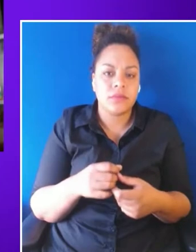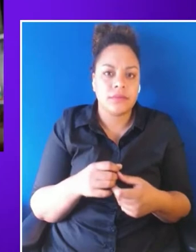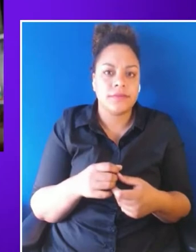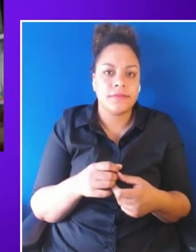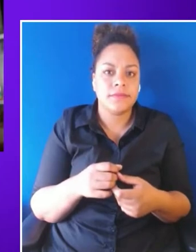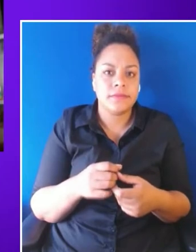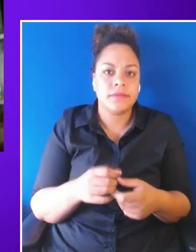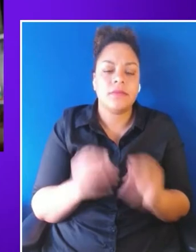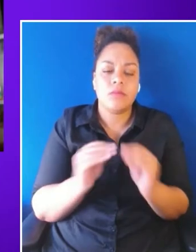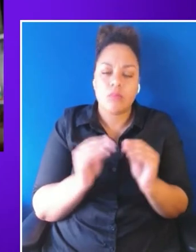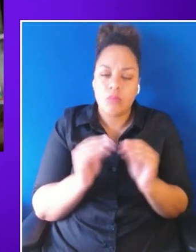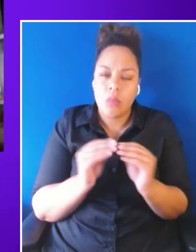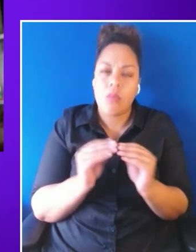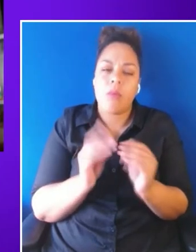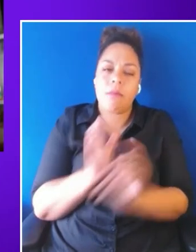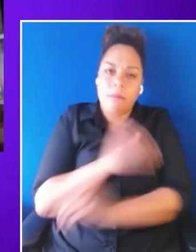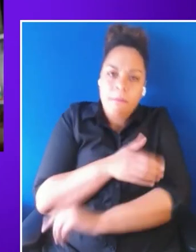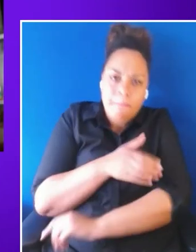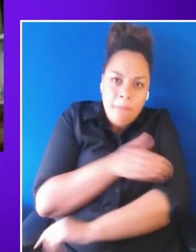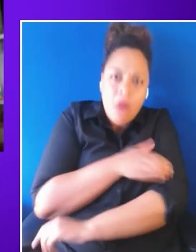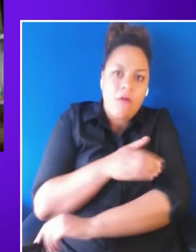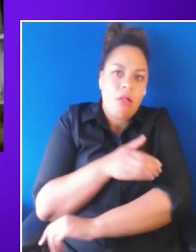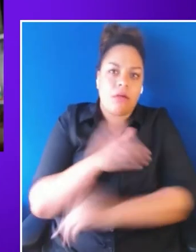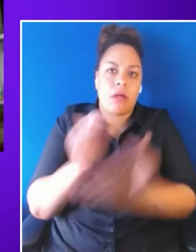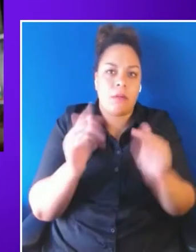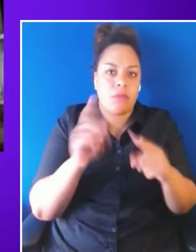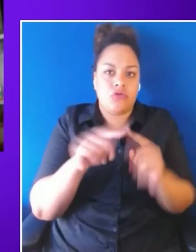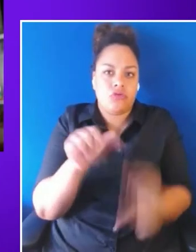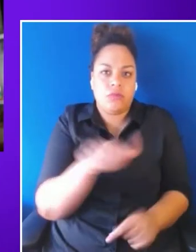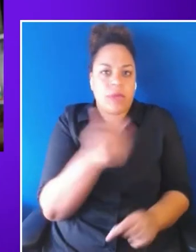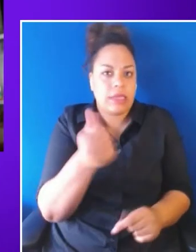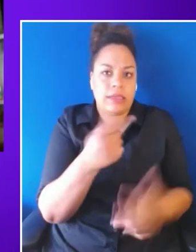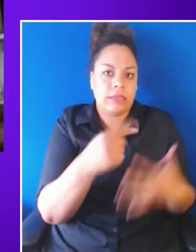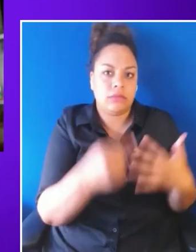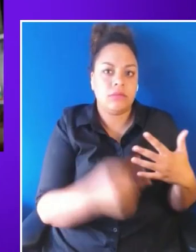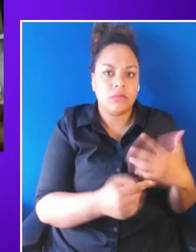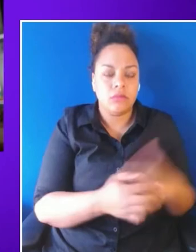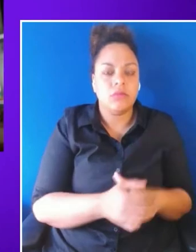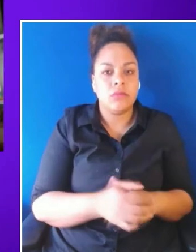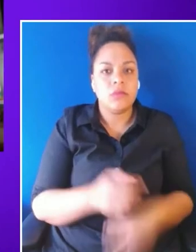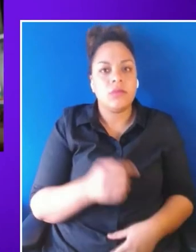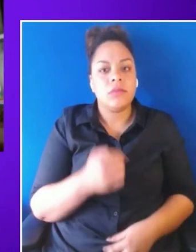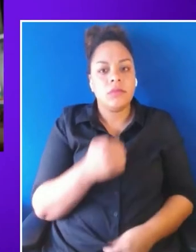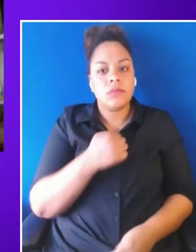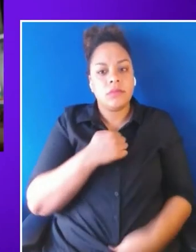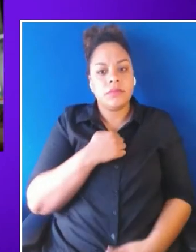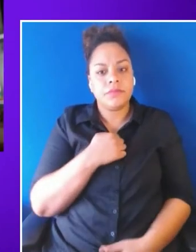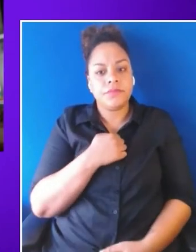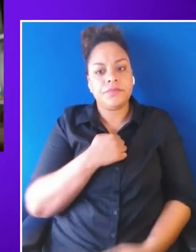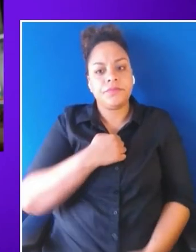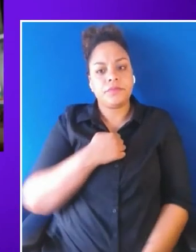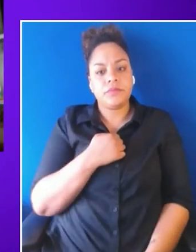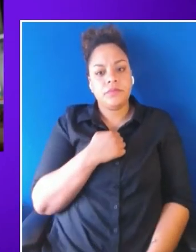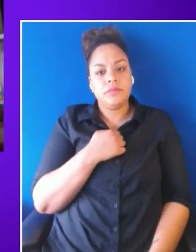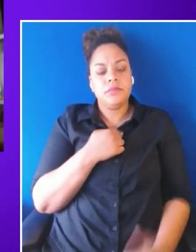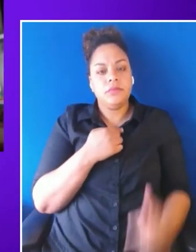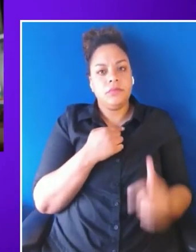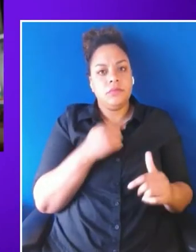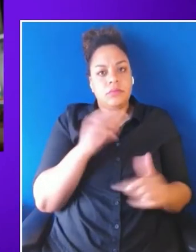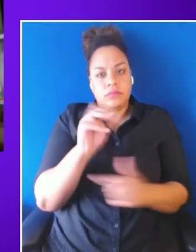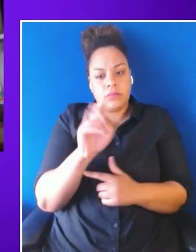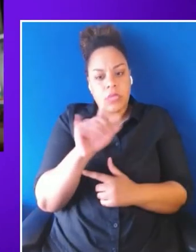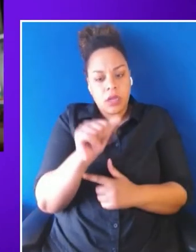powerful than in any other media. So I think we got here a very powerful tool